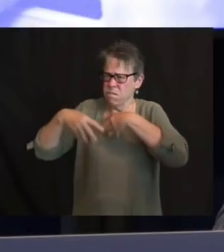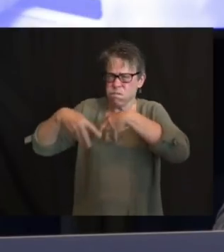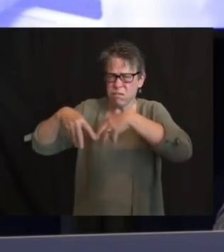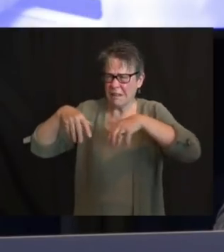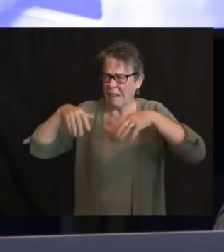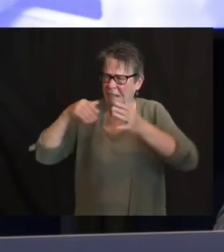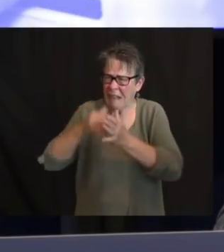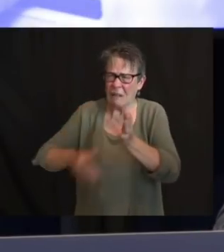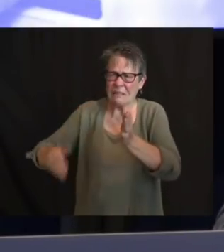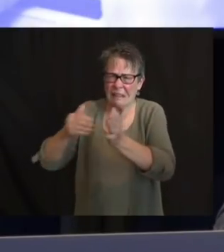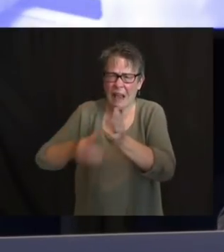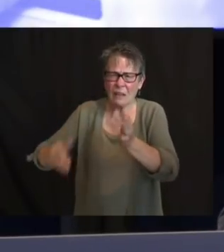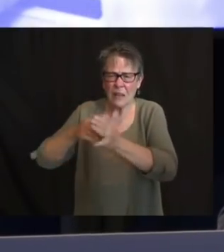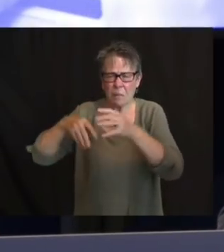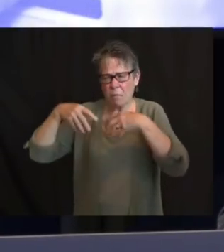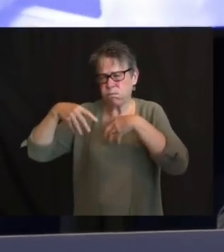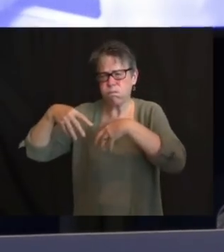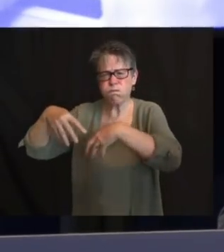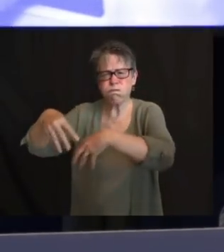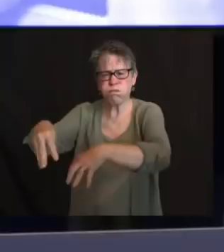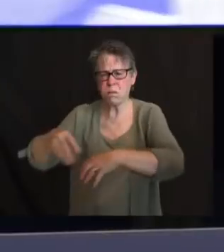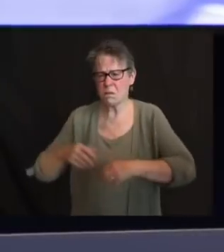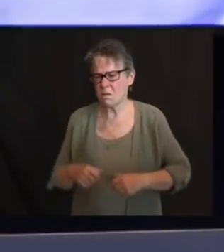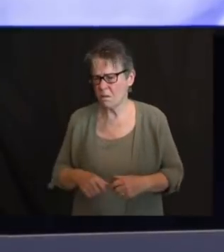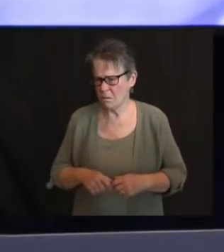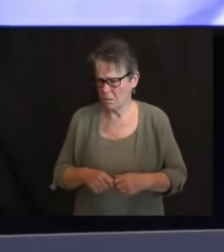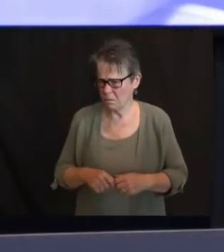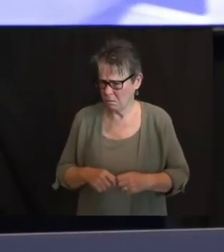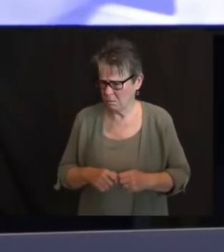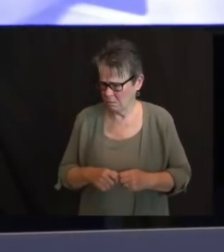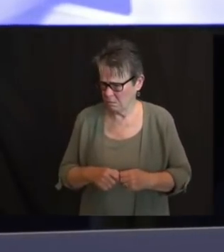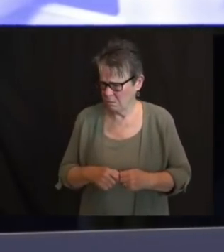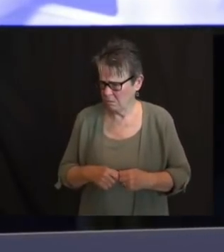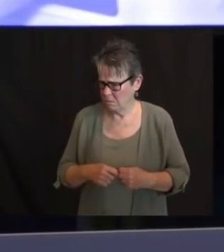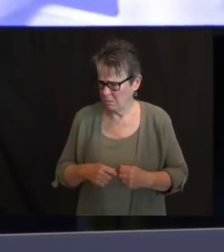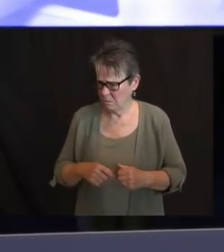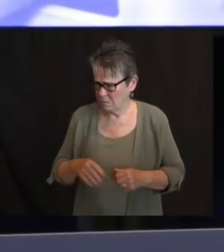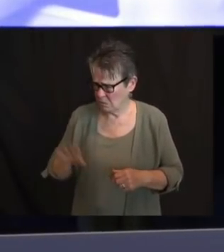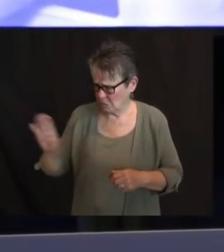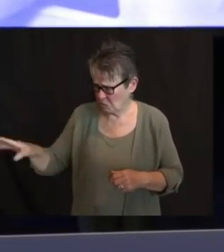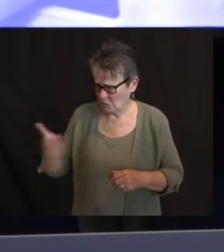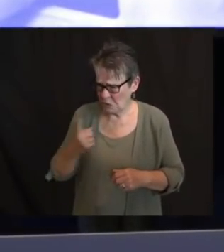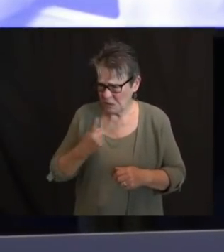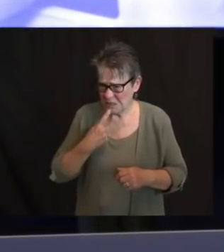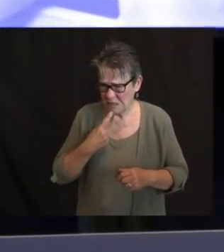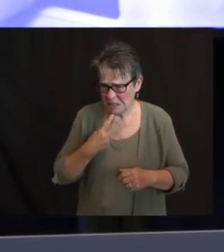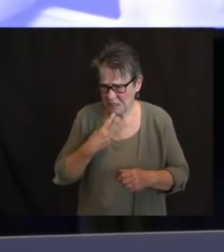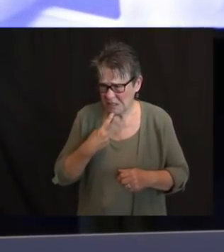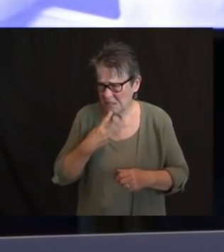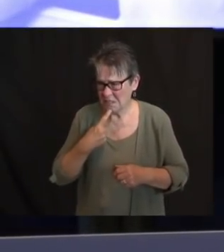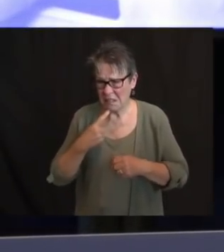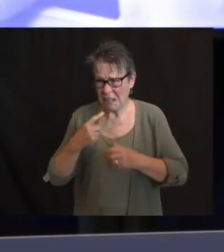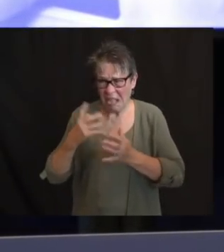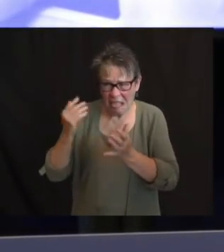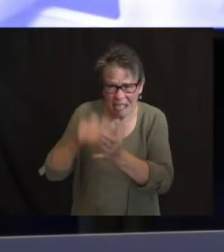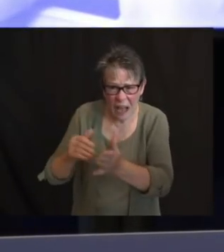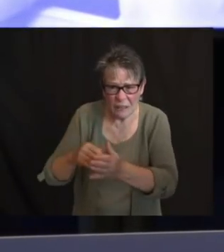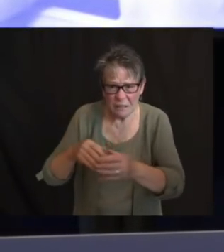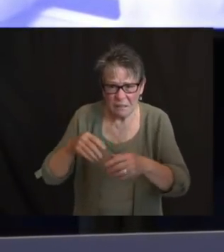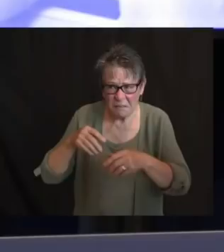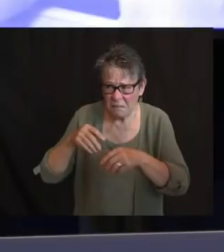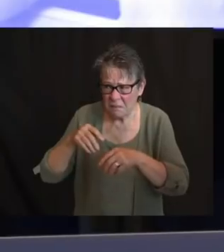regard. Thousands, literally probably double-digit thousands, I would think, in total, right? Yes, sir. Double-digit. And it's just,